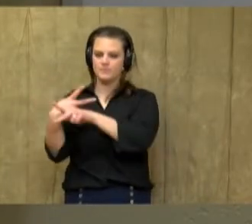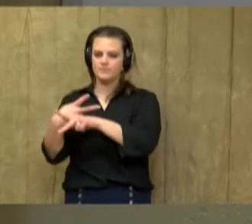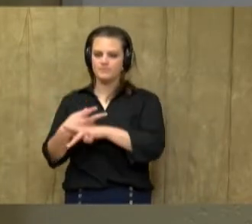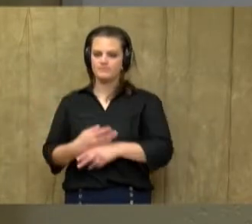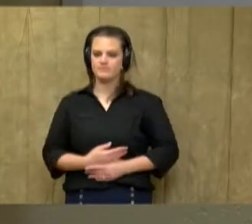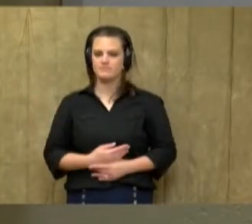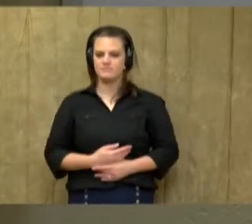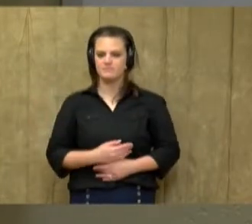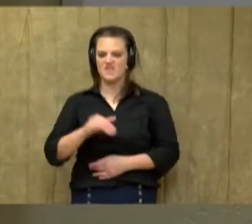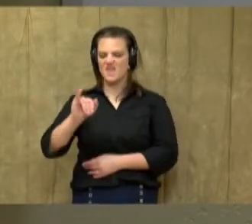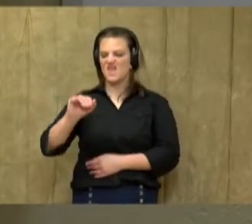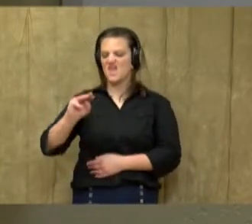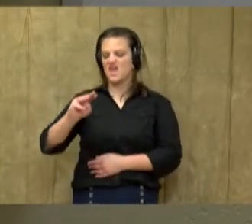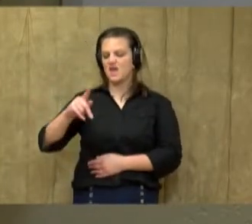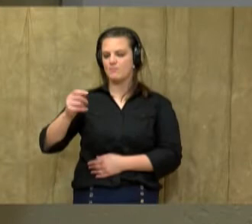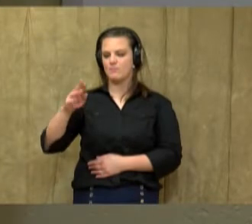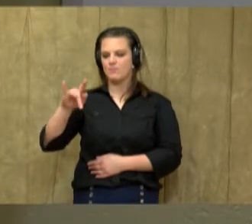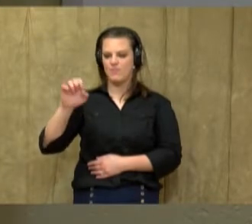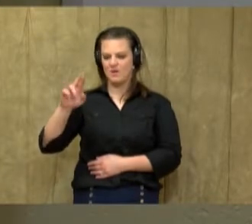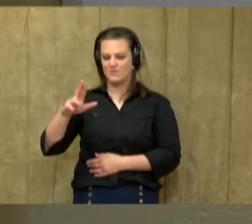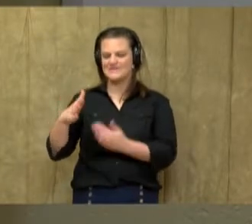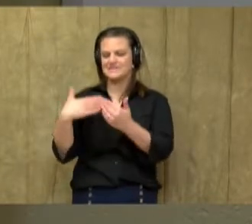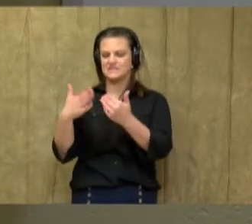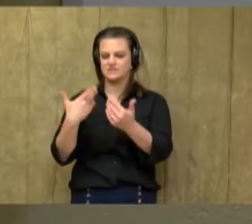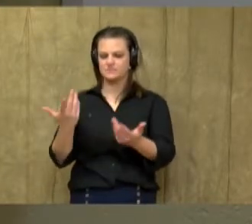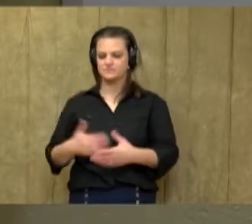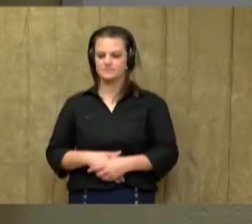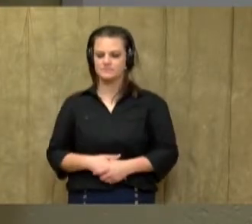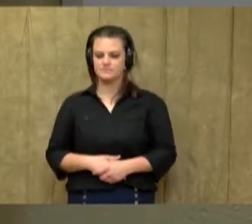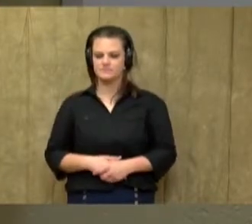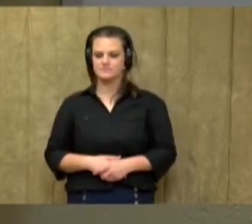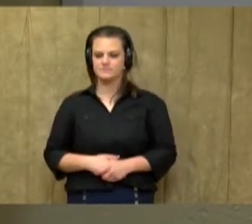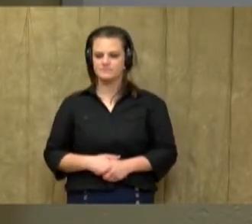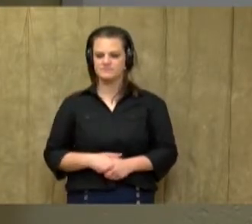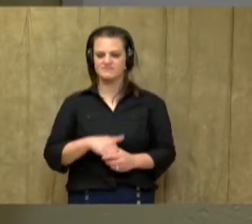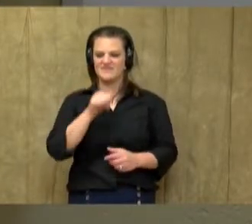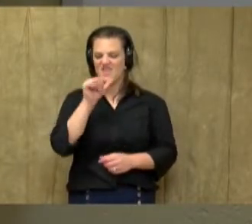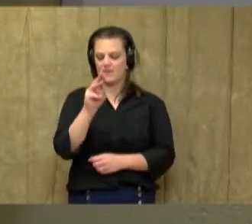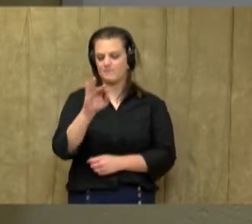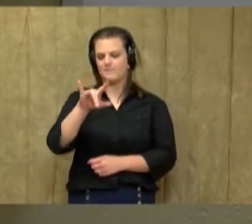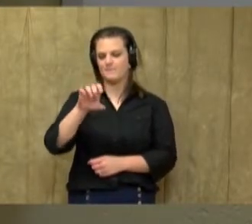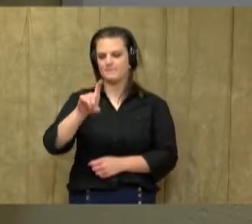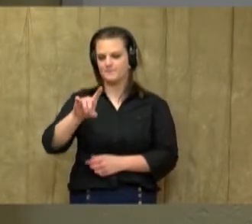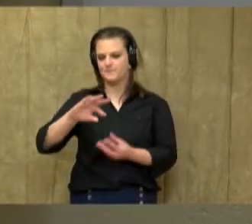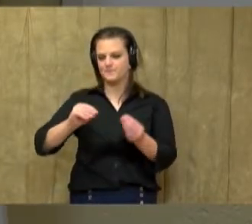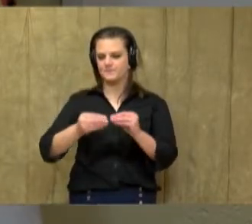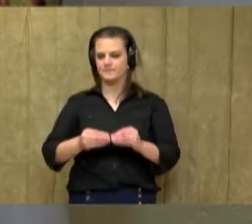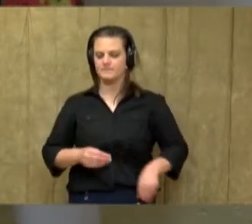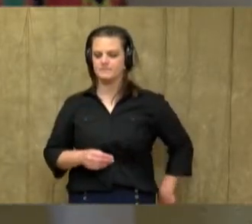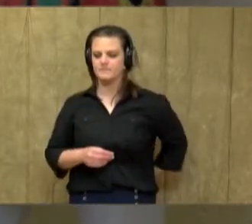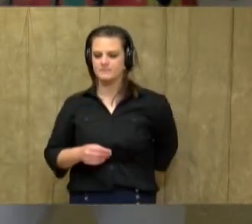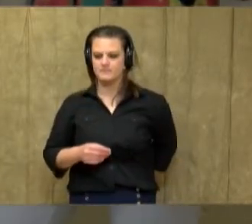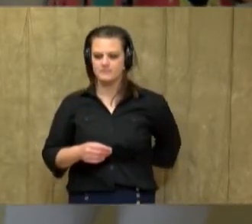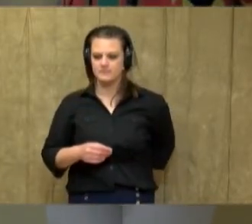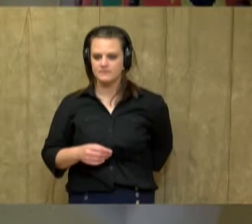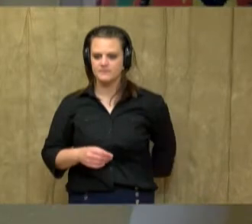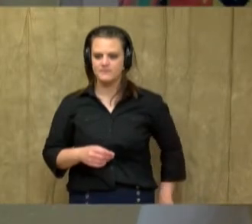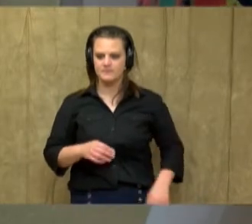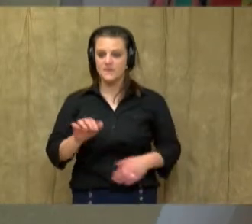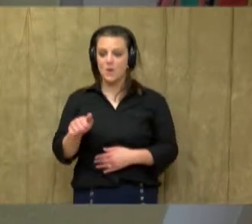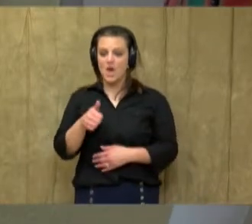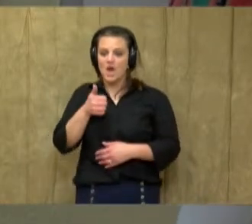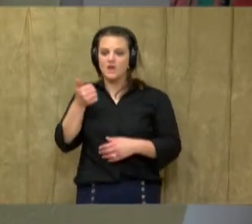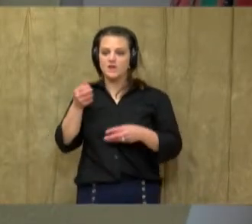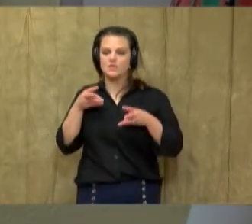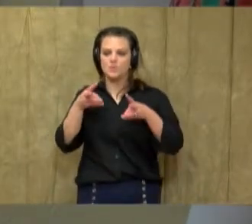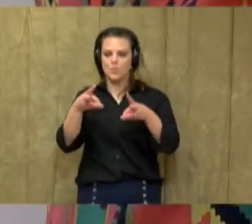an improper fraction times the whole number instead of the mixed number. All right, another way that we